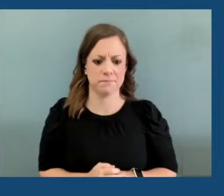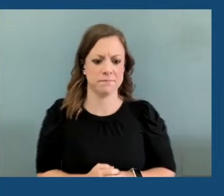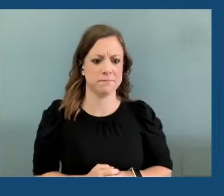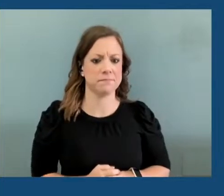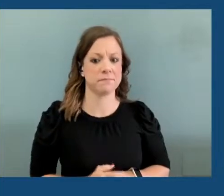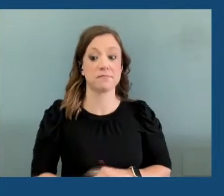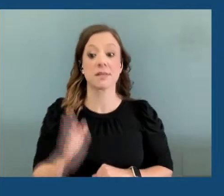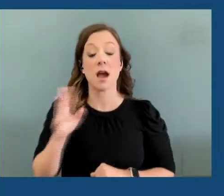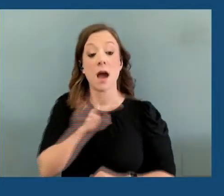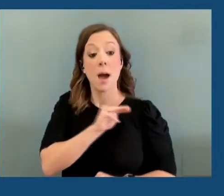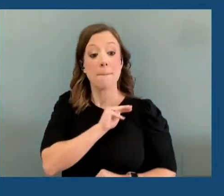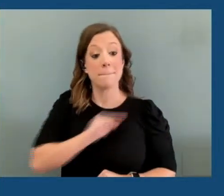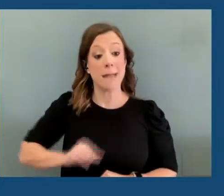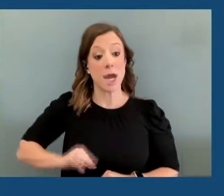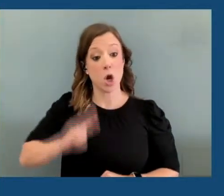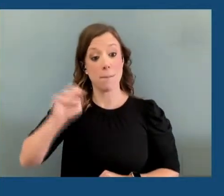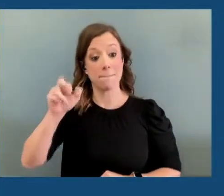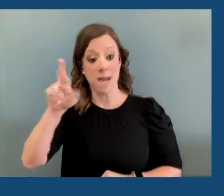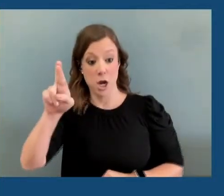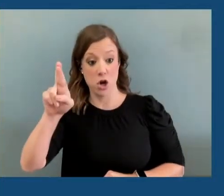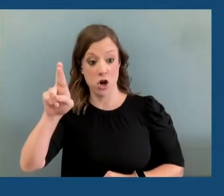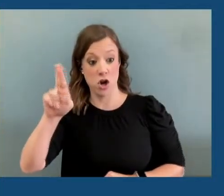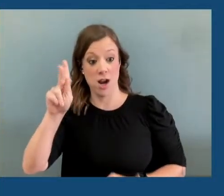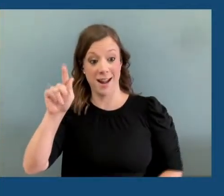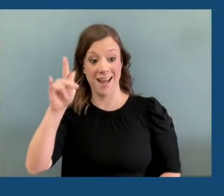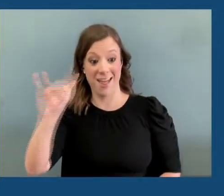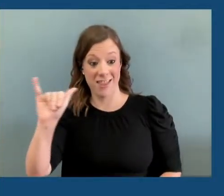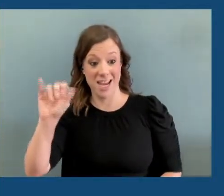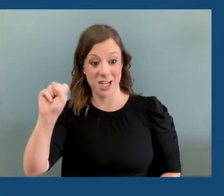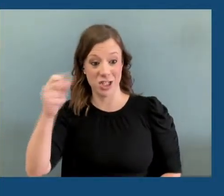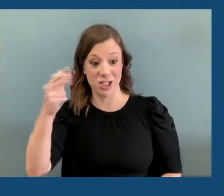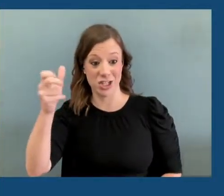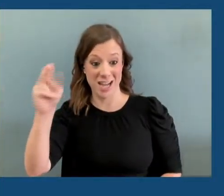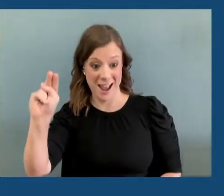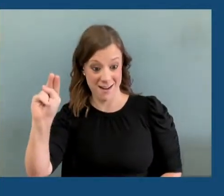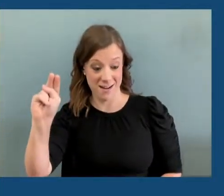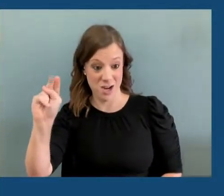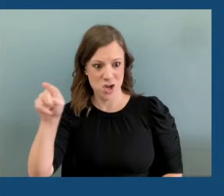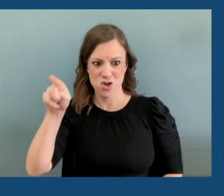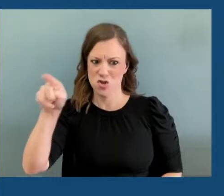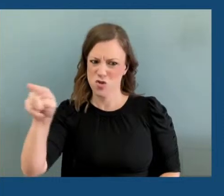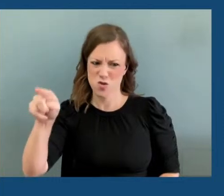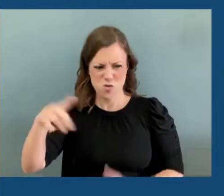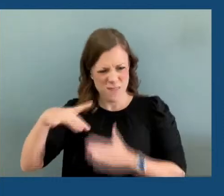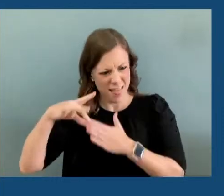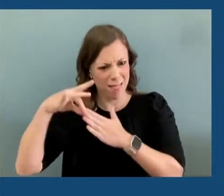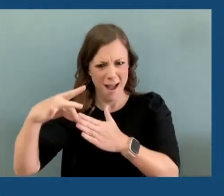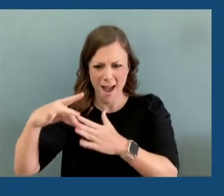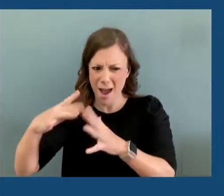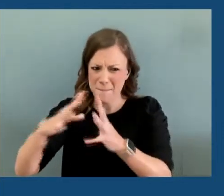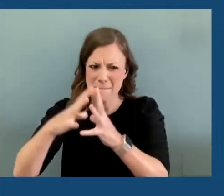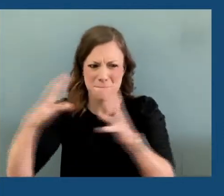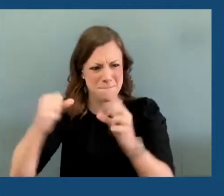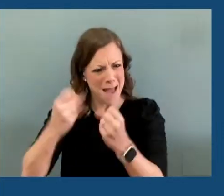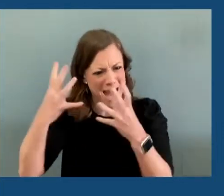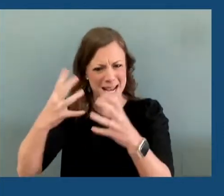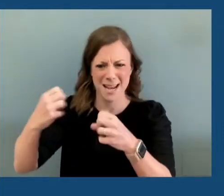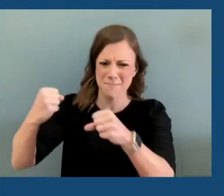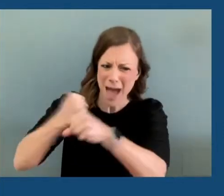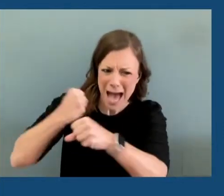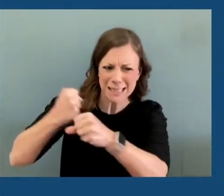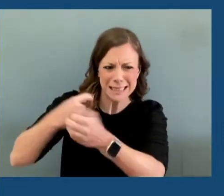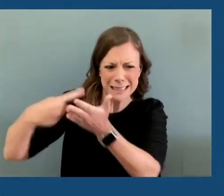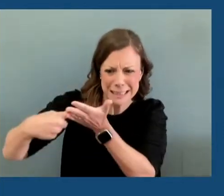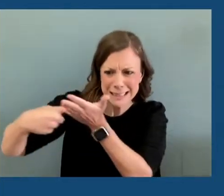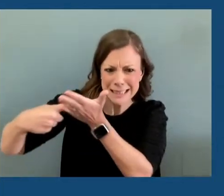Mayor Kathy Sheehan, you've been at the forefront of a lot of battles as well, but you guide this city and this region with your commitment